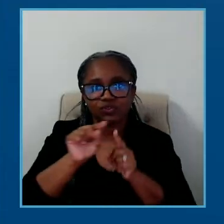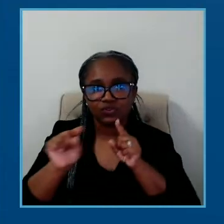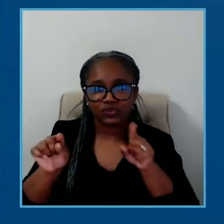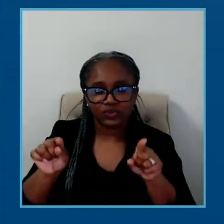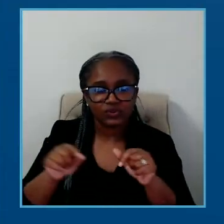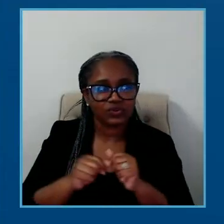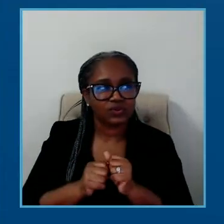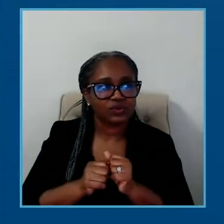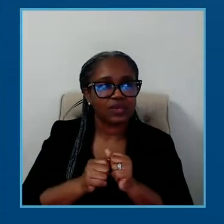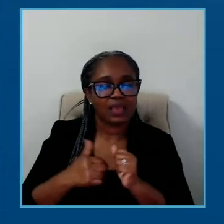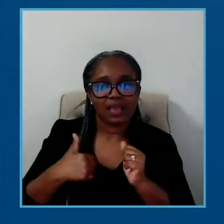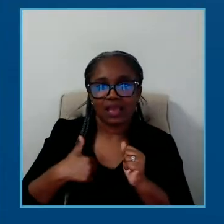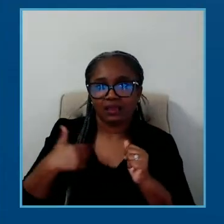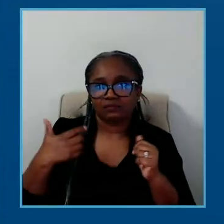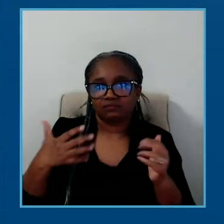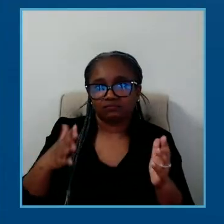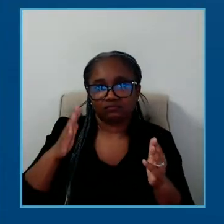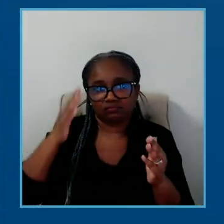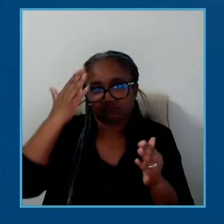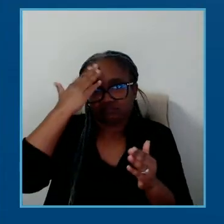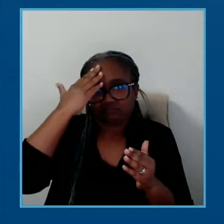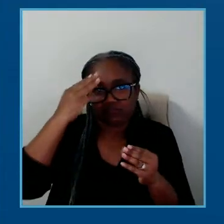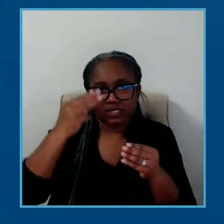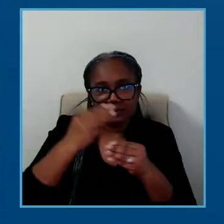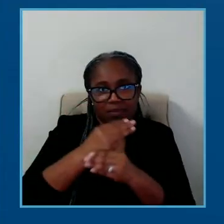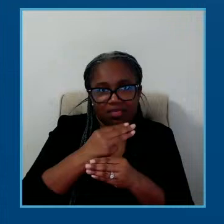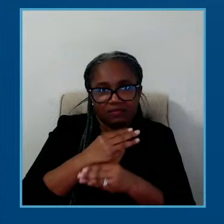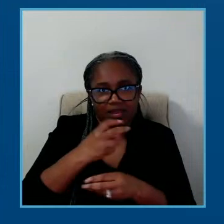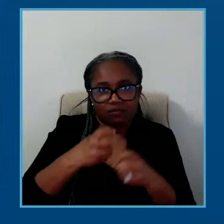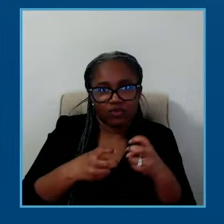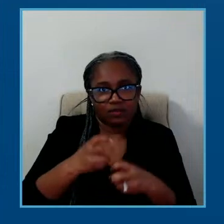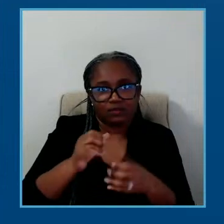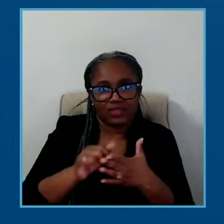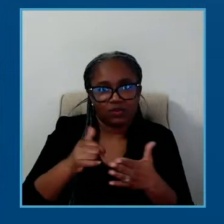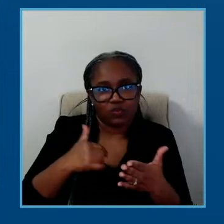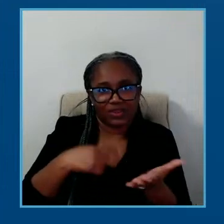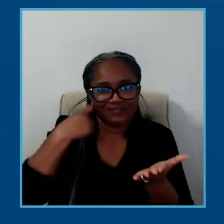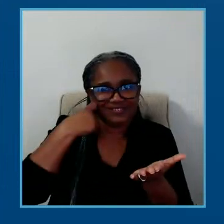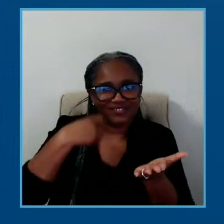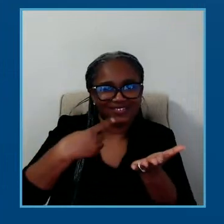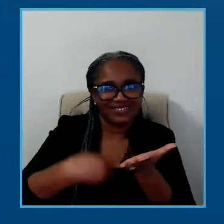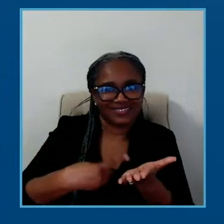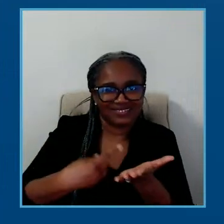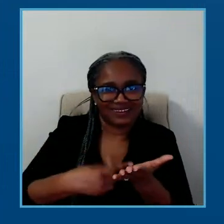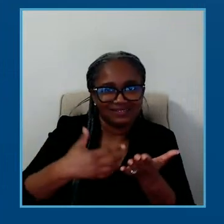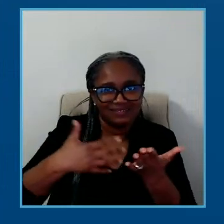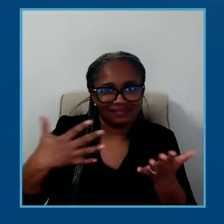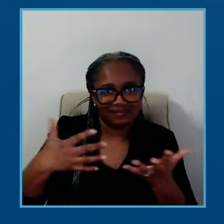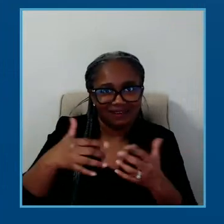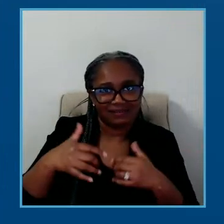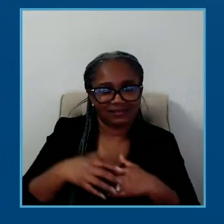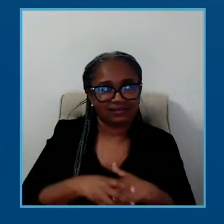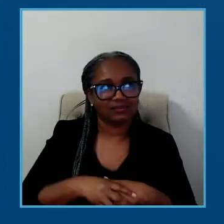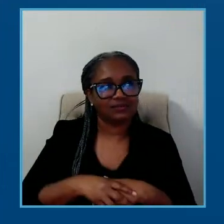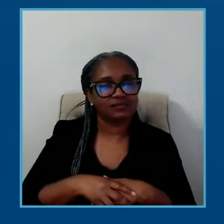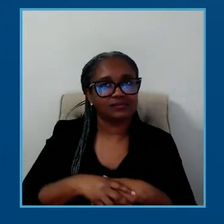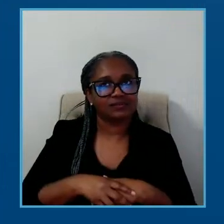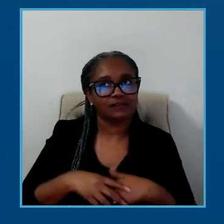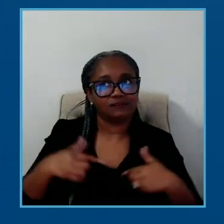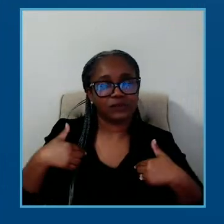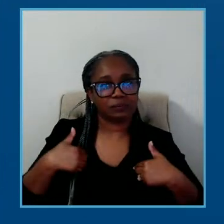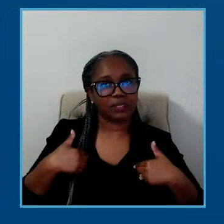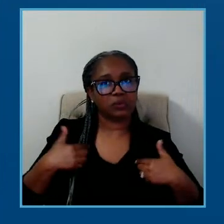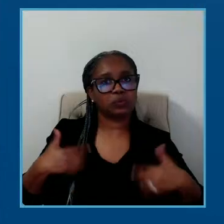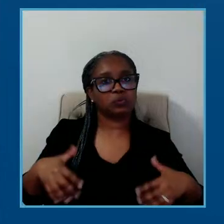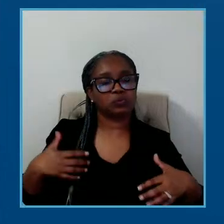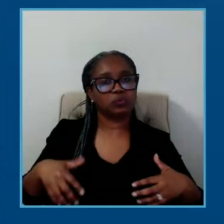of the mathematics problem that we have all discussed quite a bit at this point. And for me, it's very difficult to get